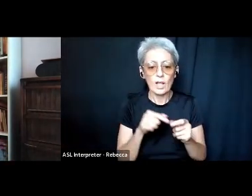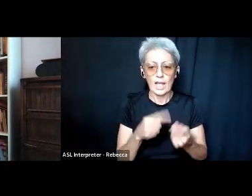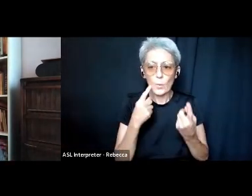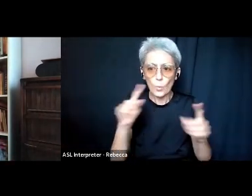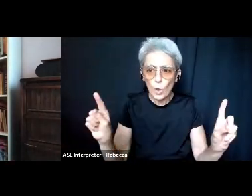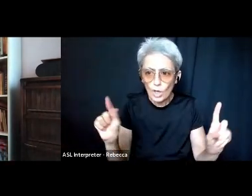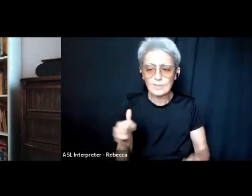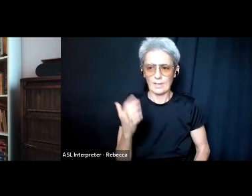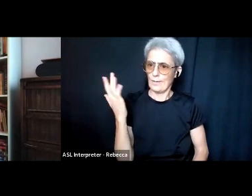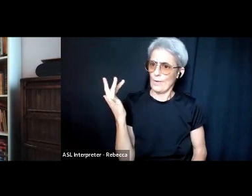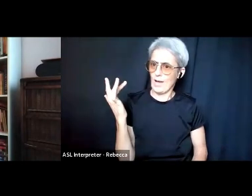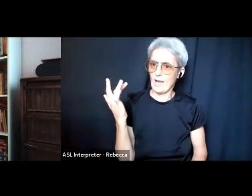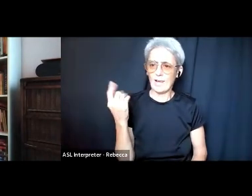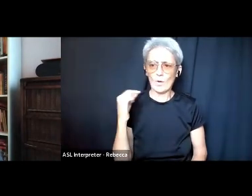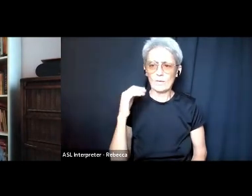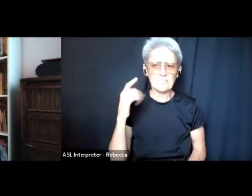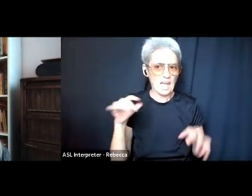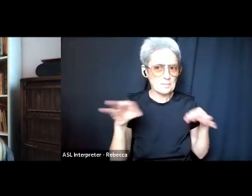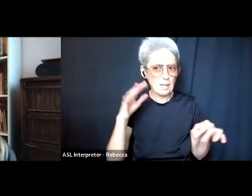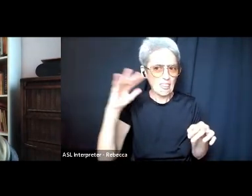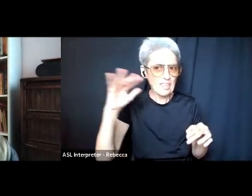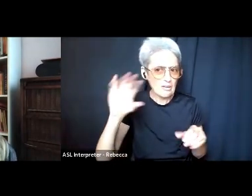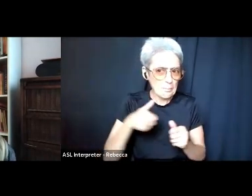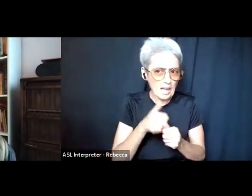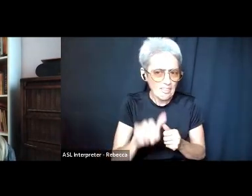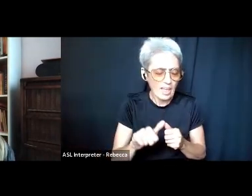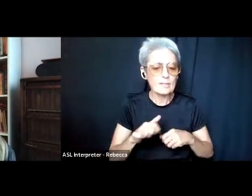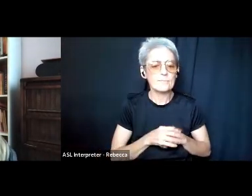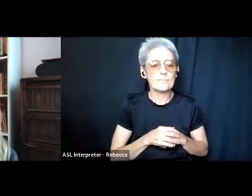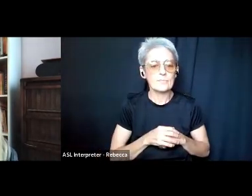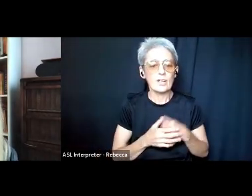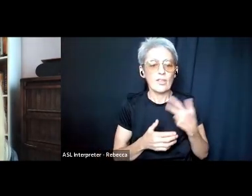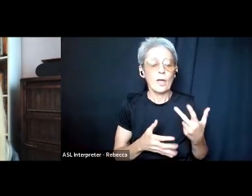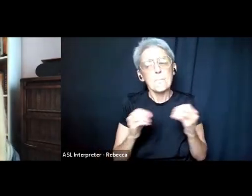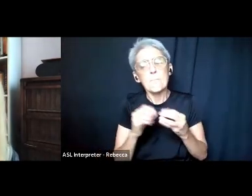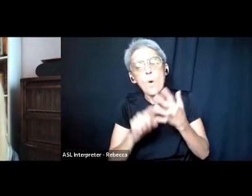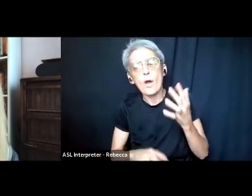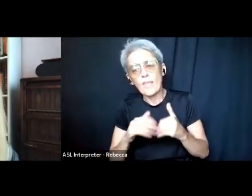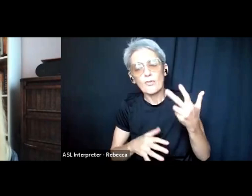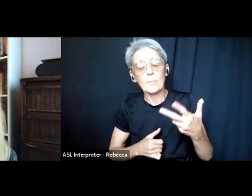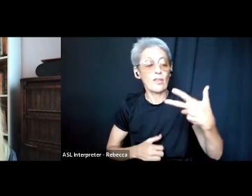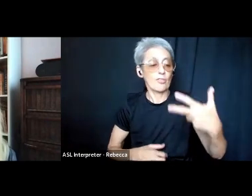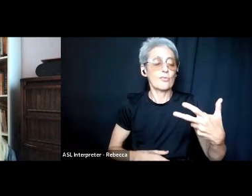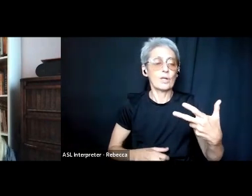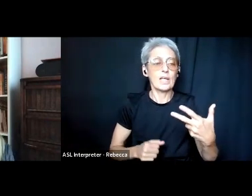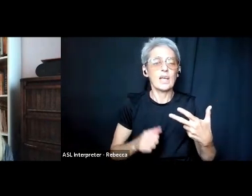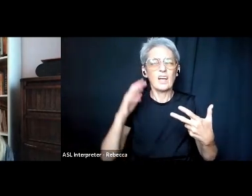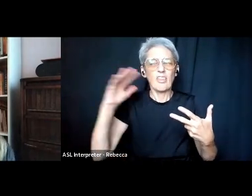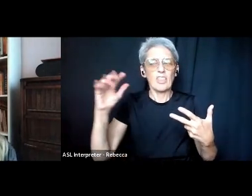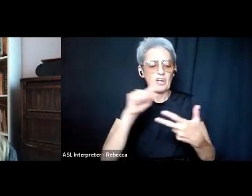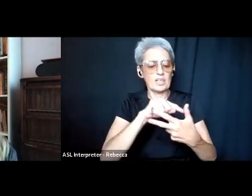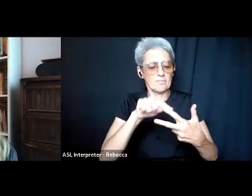behind it? And so there are about 3, many more, but 3 primary theoretical foundations